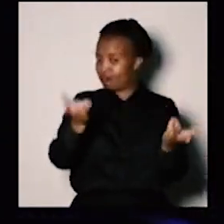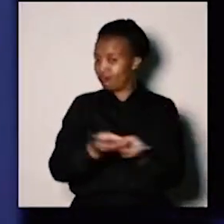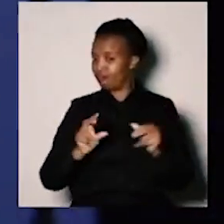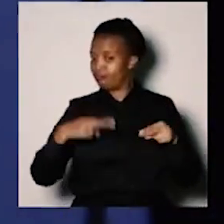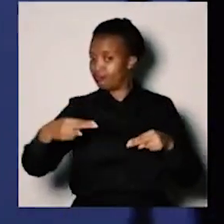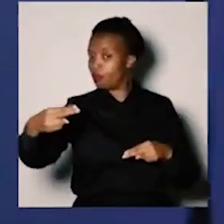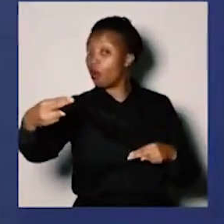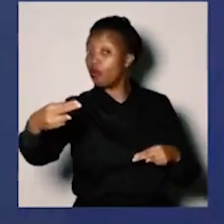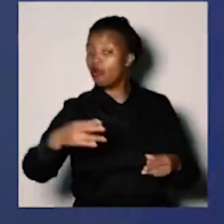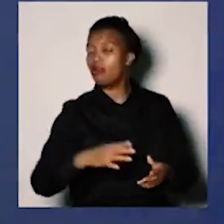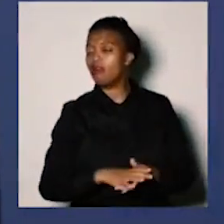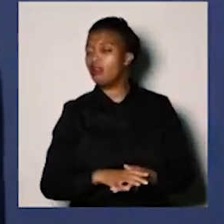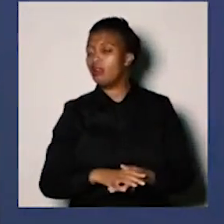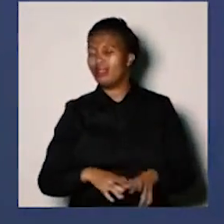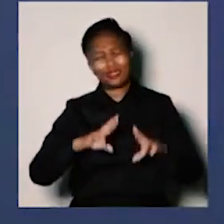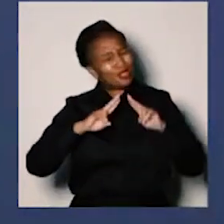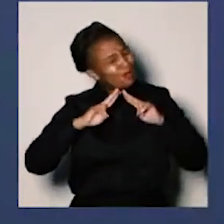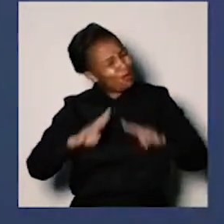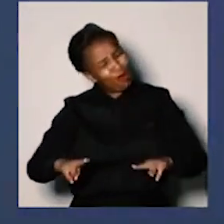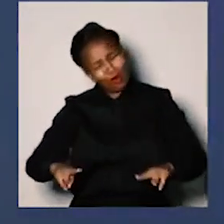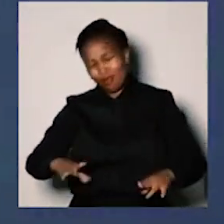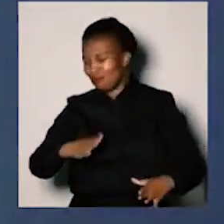It's a privilege to work for God.